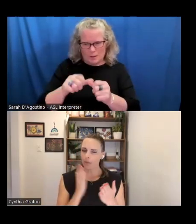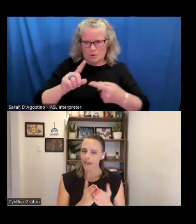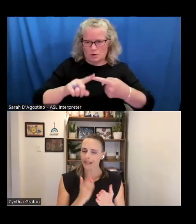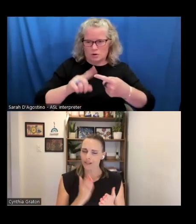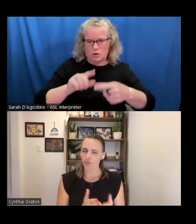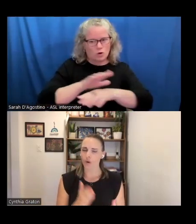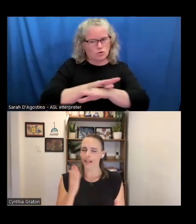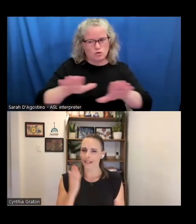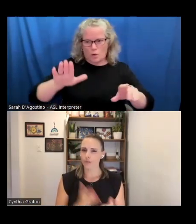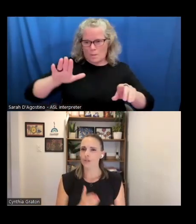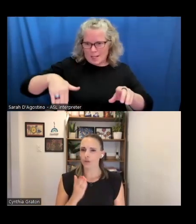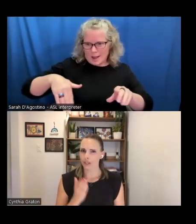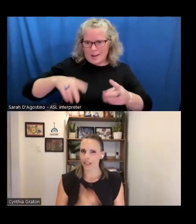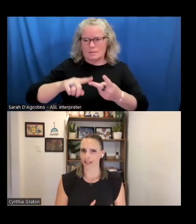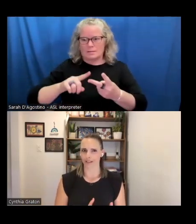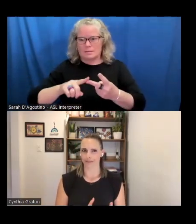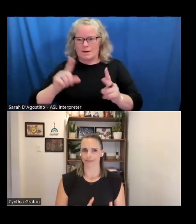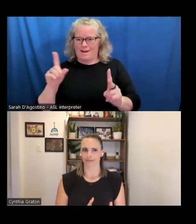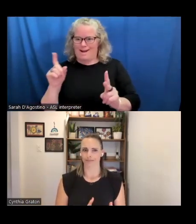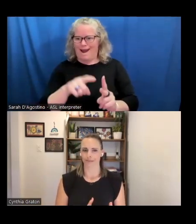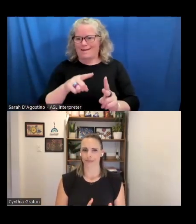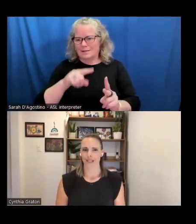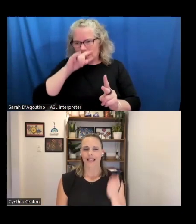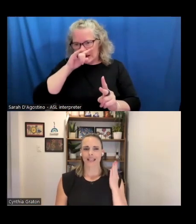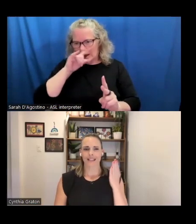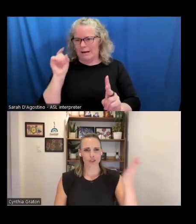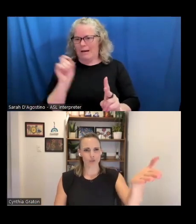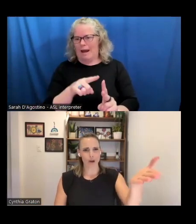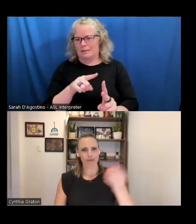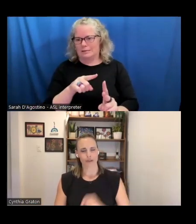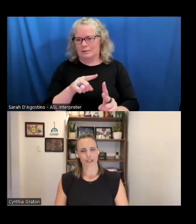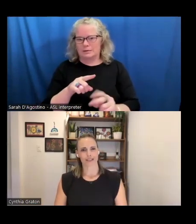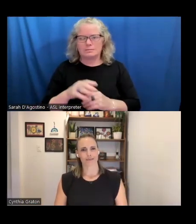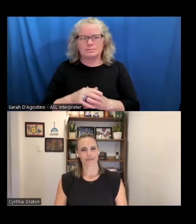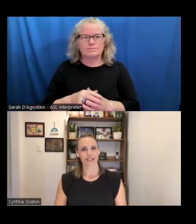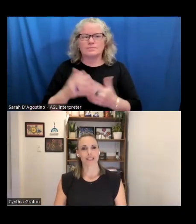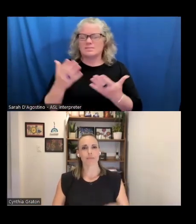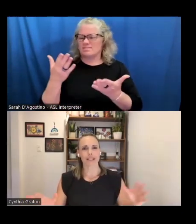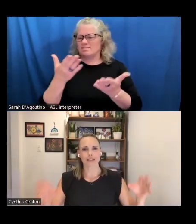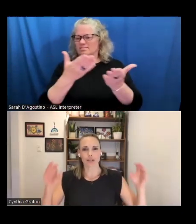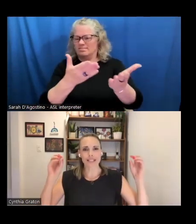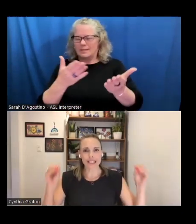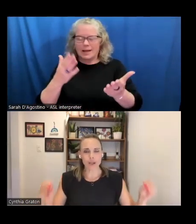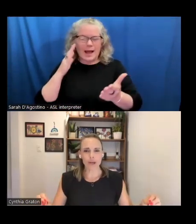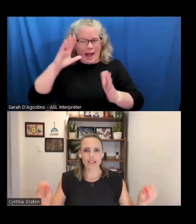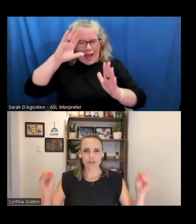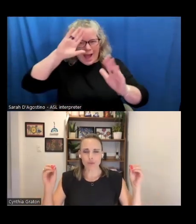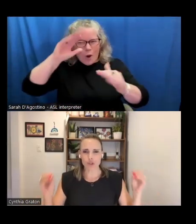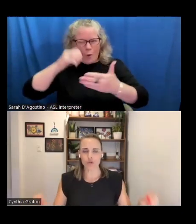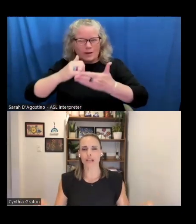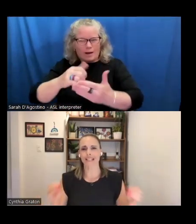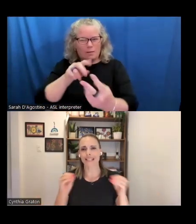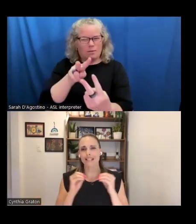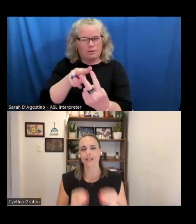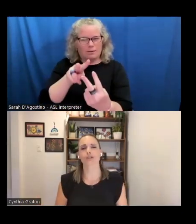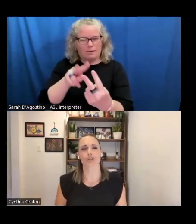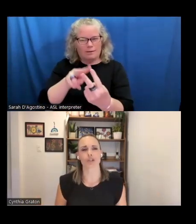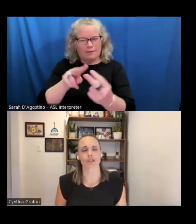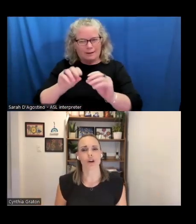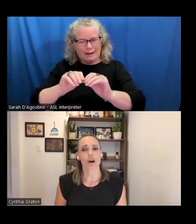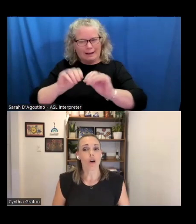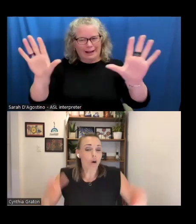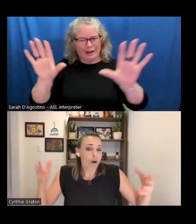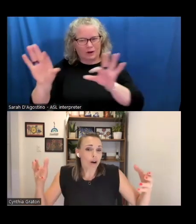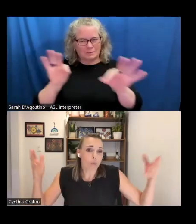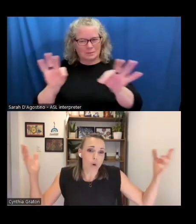hope will make this point crystal clear. This graphic depicts the sequence of restraint and